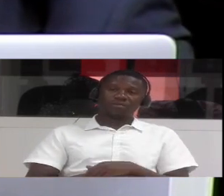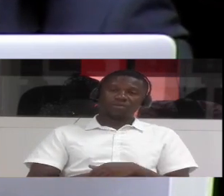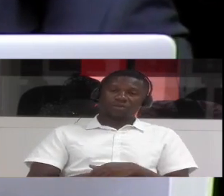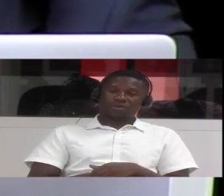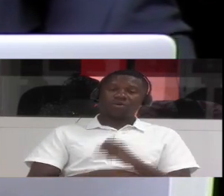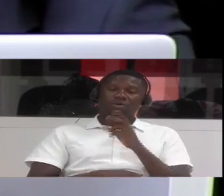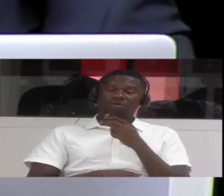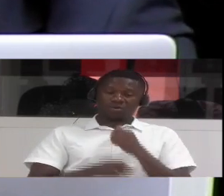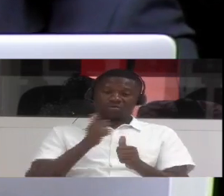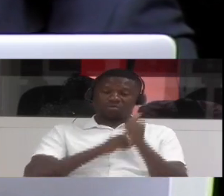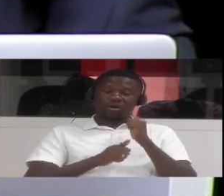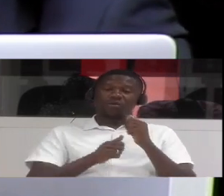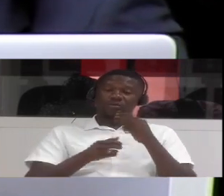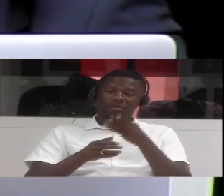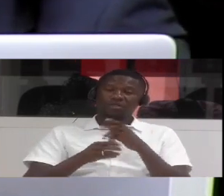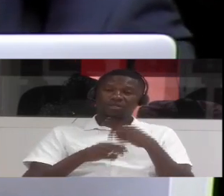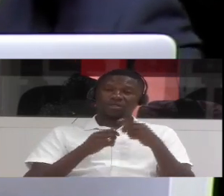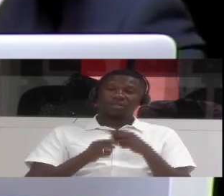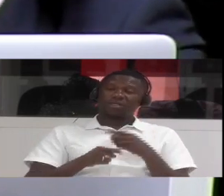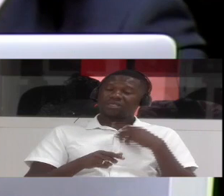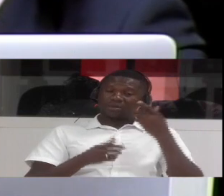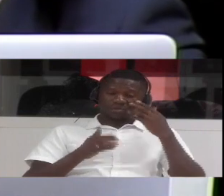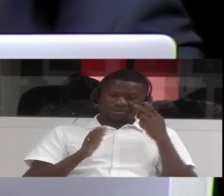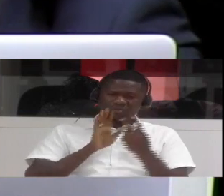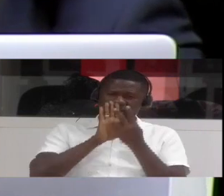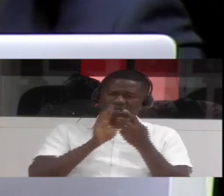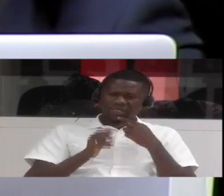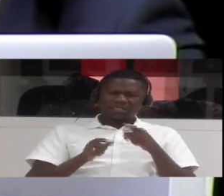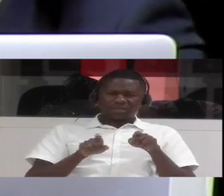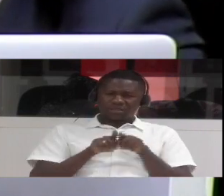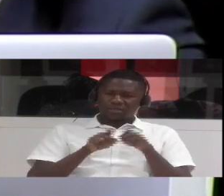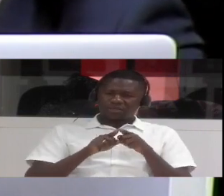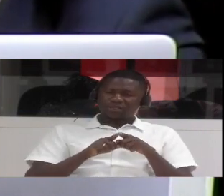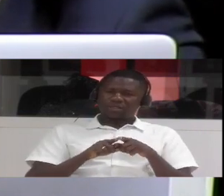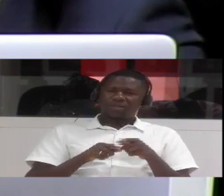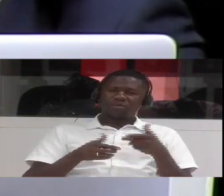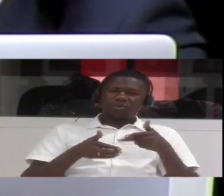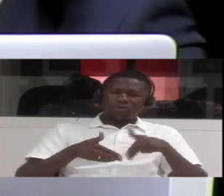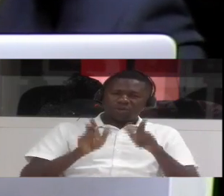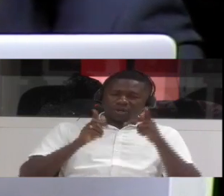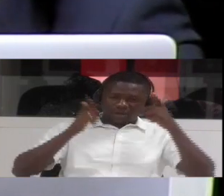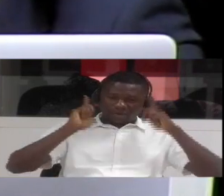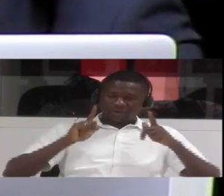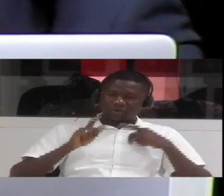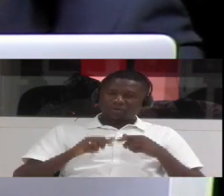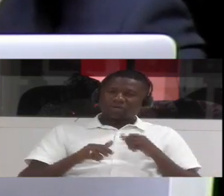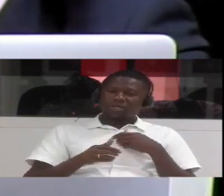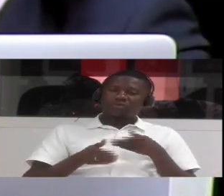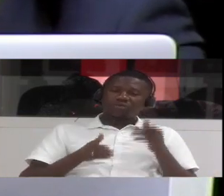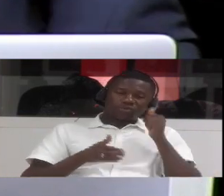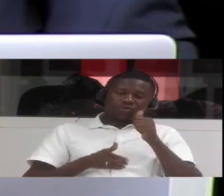repressive laws. Sure. It appears that the same set of laws were used to prosecute most journalists. Yes. False